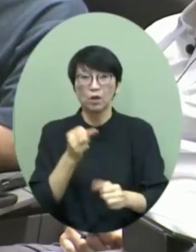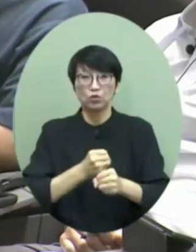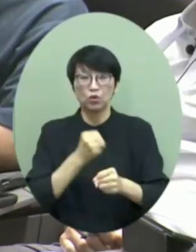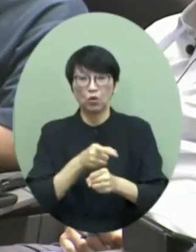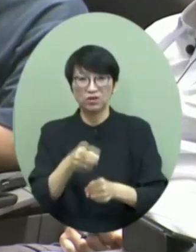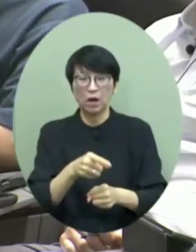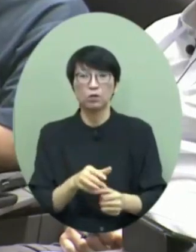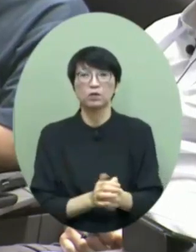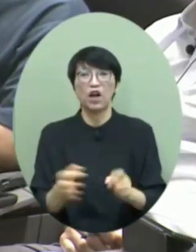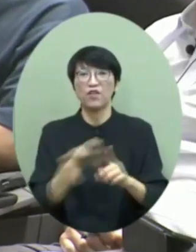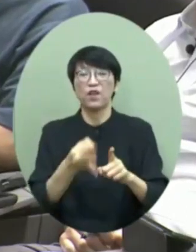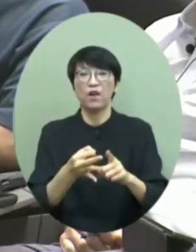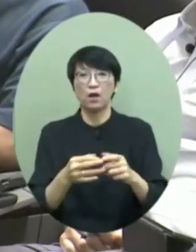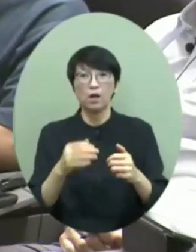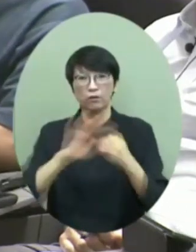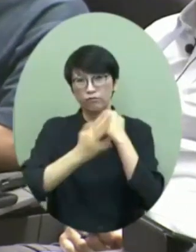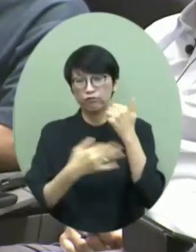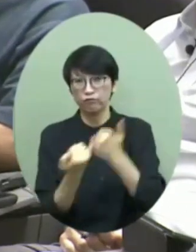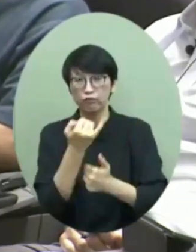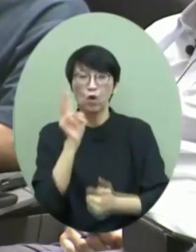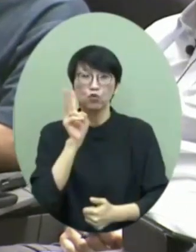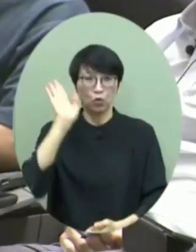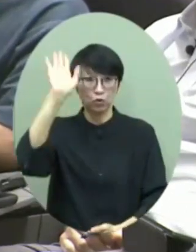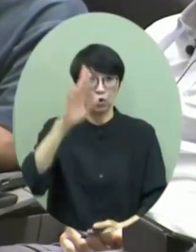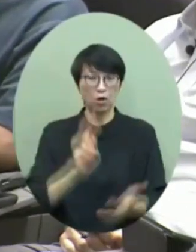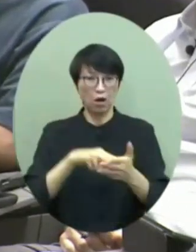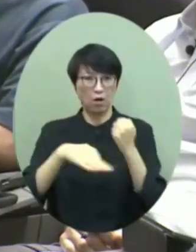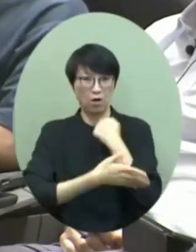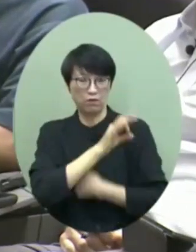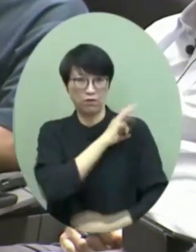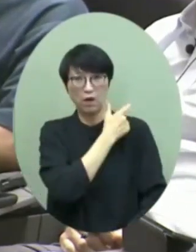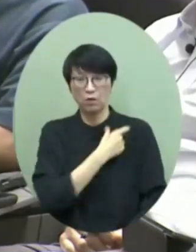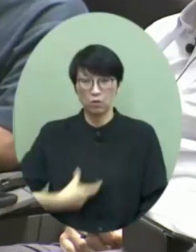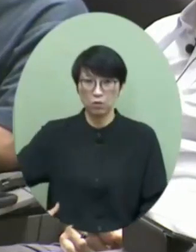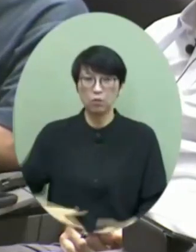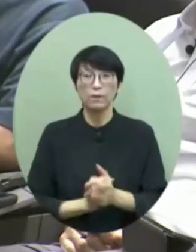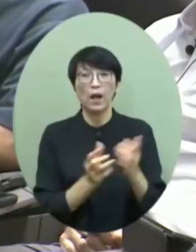And it said that it is against the law to disrupt anyone,